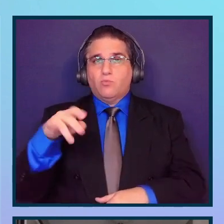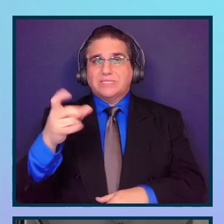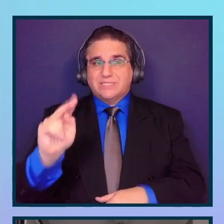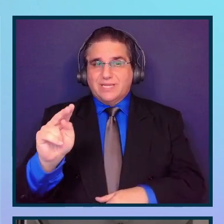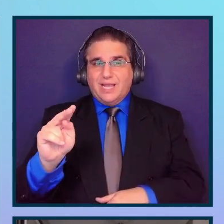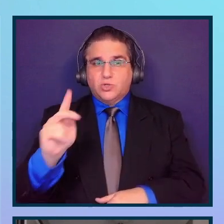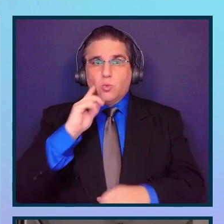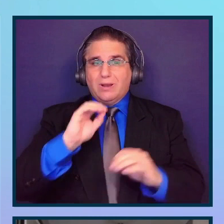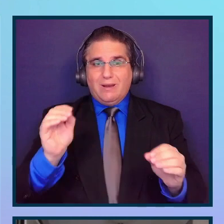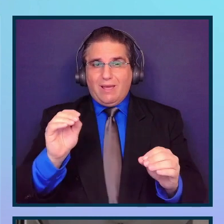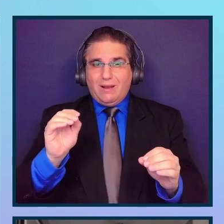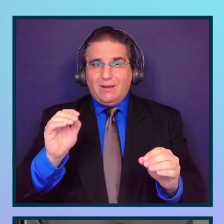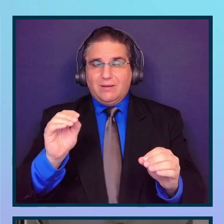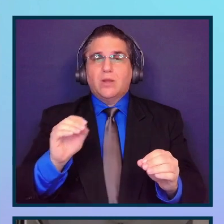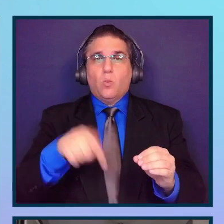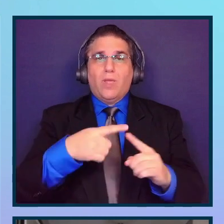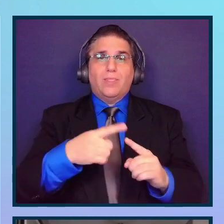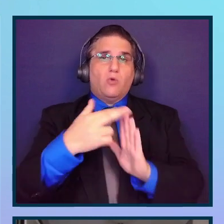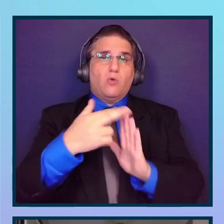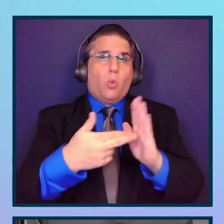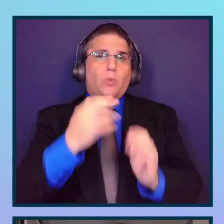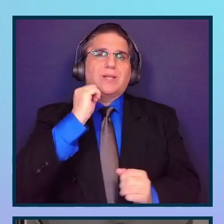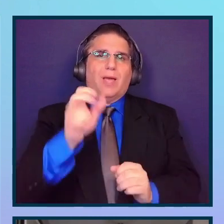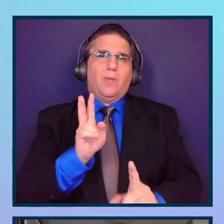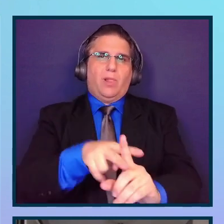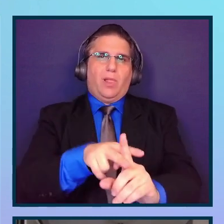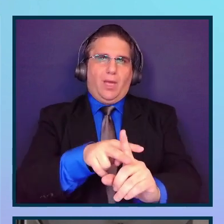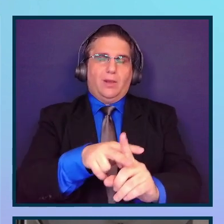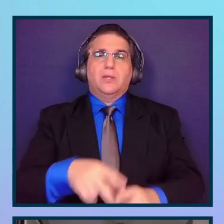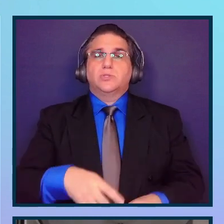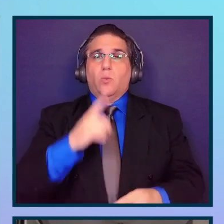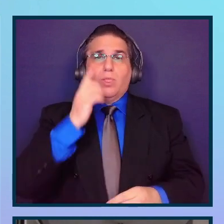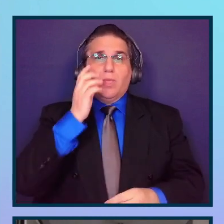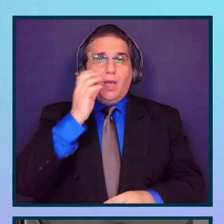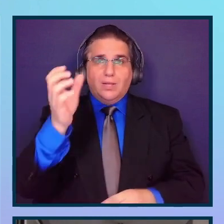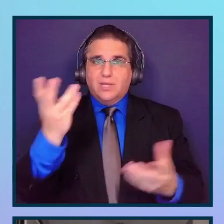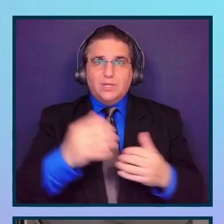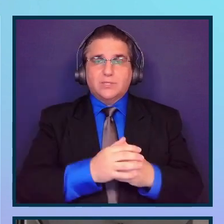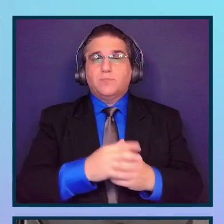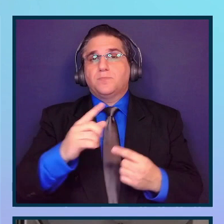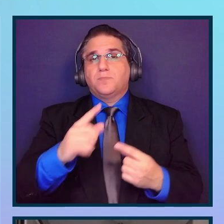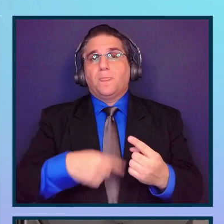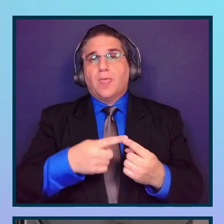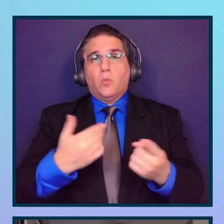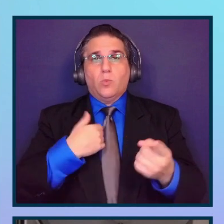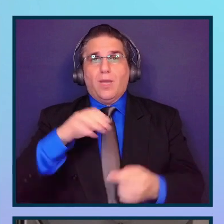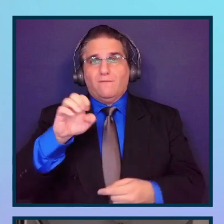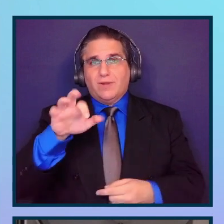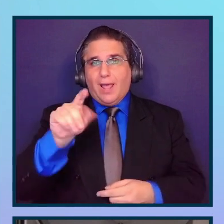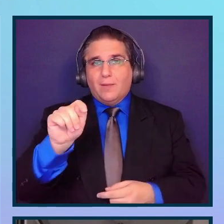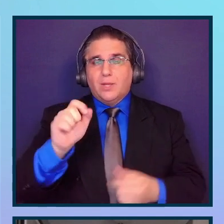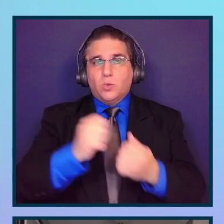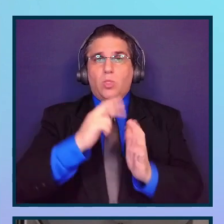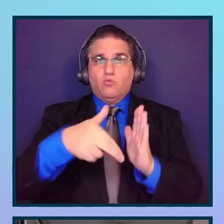when that role will not be applied. So the concept is when there is a element with